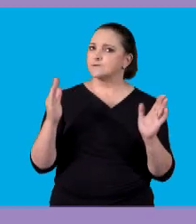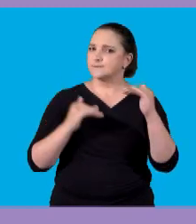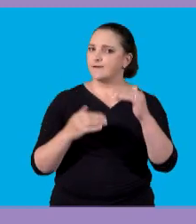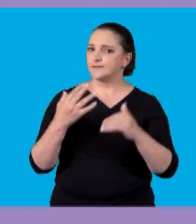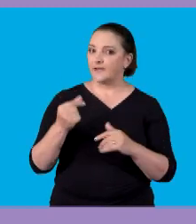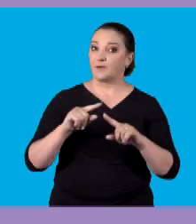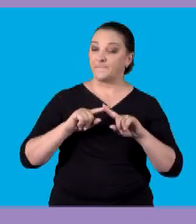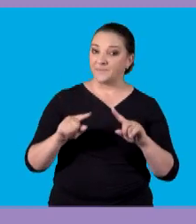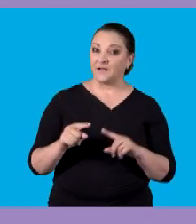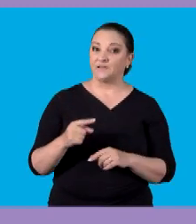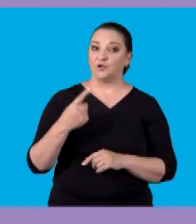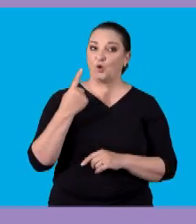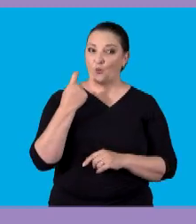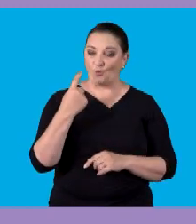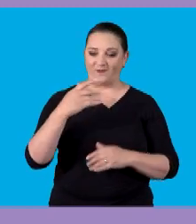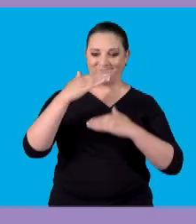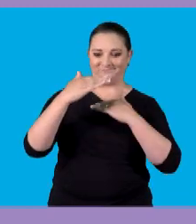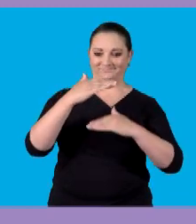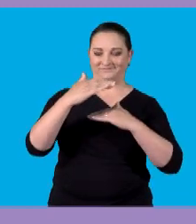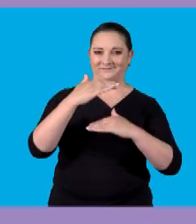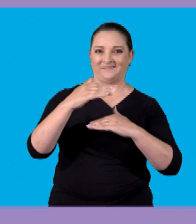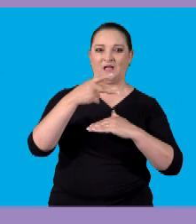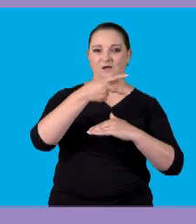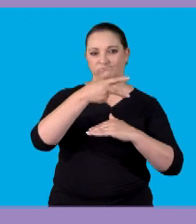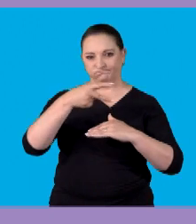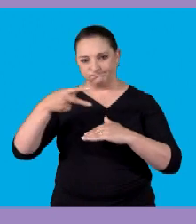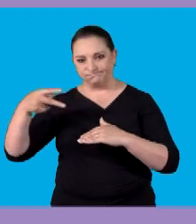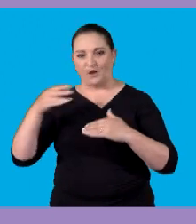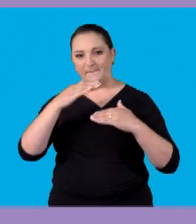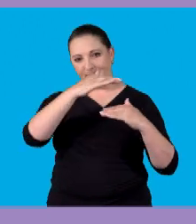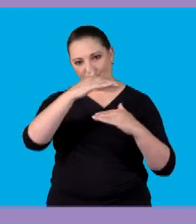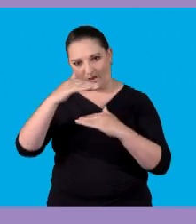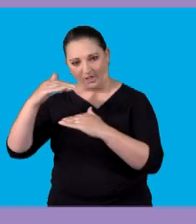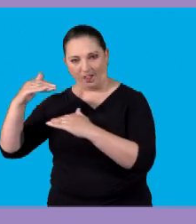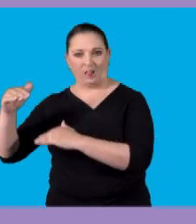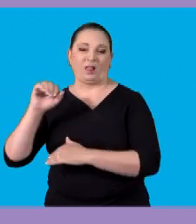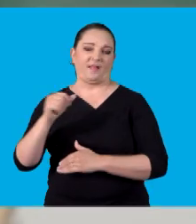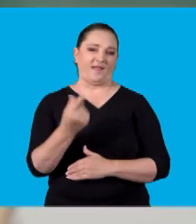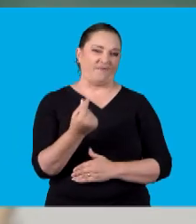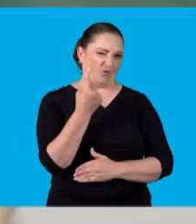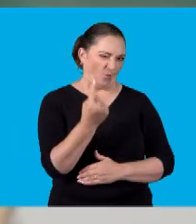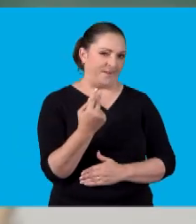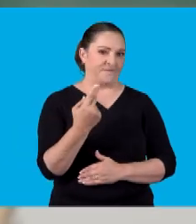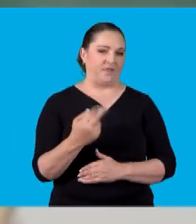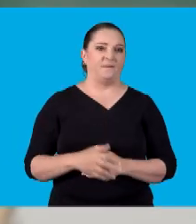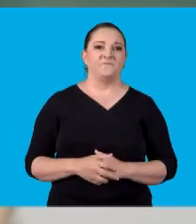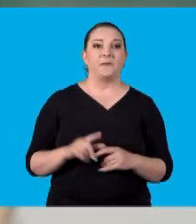1 pair of opposite sides that are parallel. And those are the keywords that we are going to be looking at